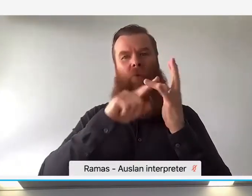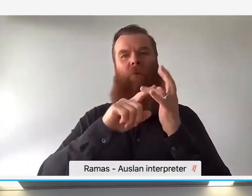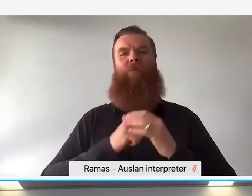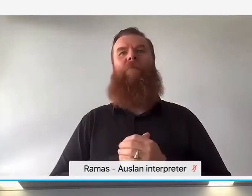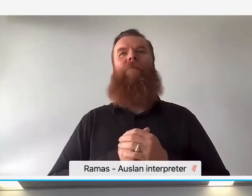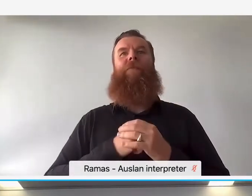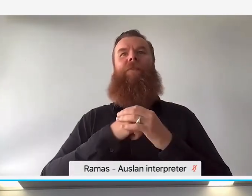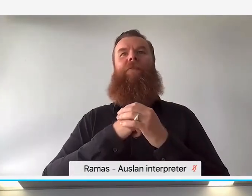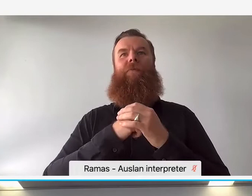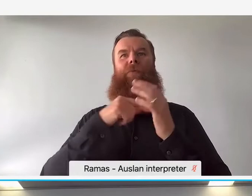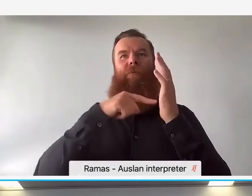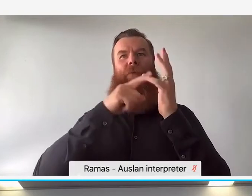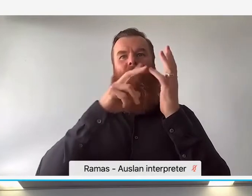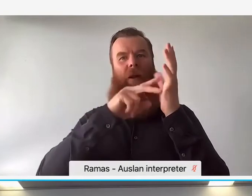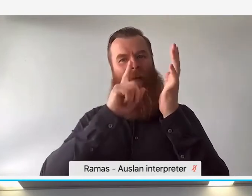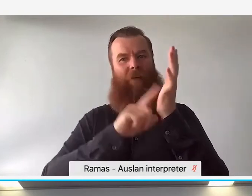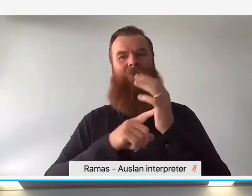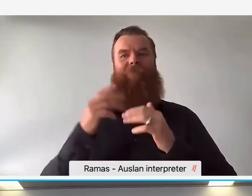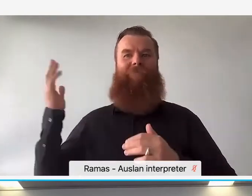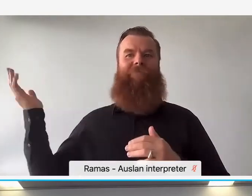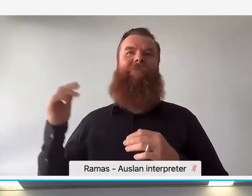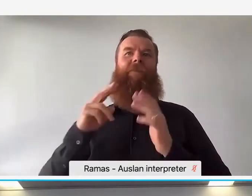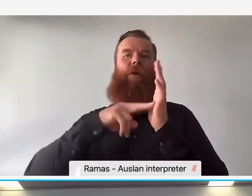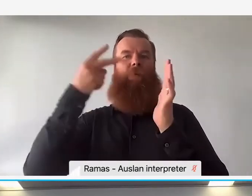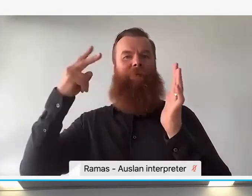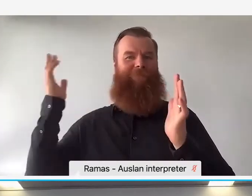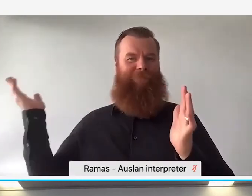Tuvalu, and Vanuatu.